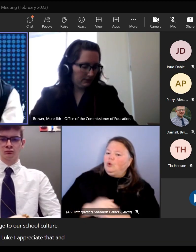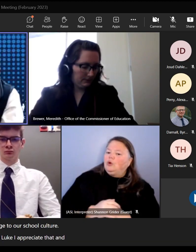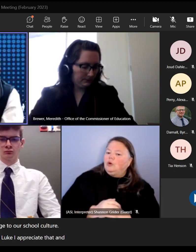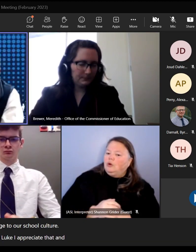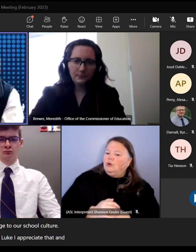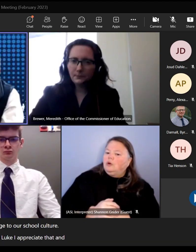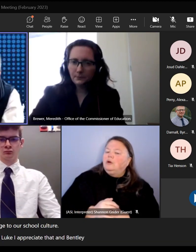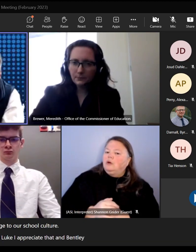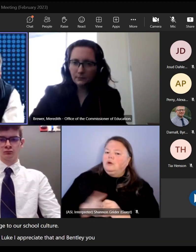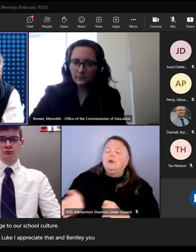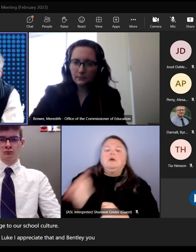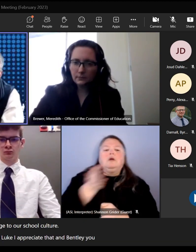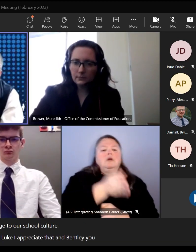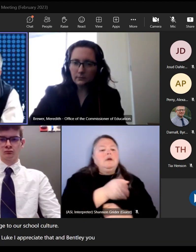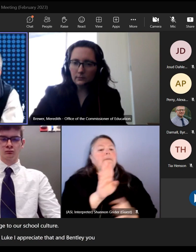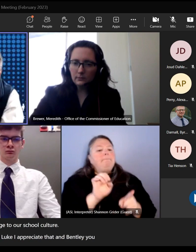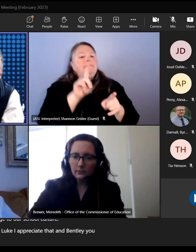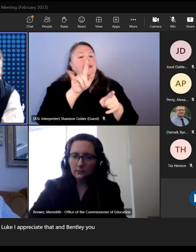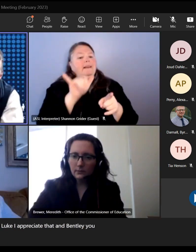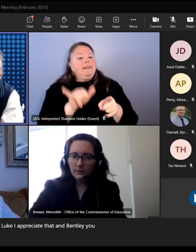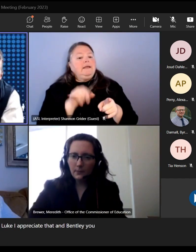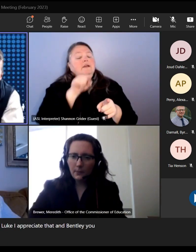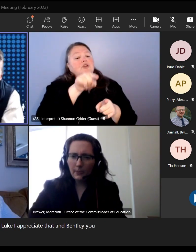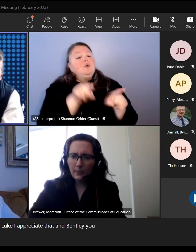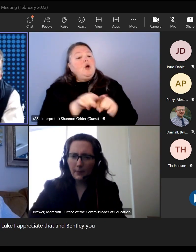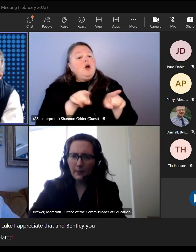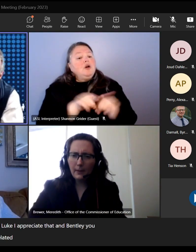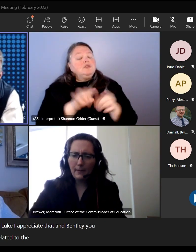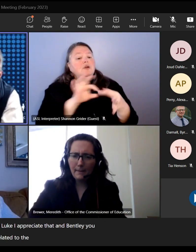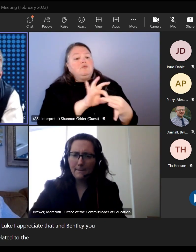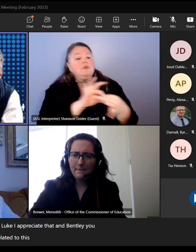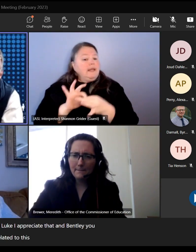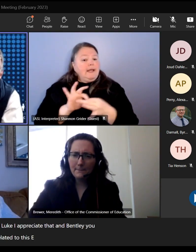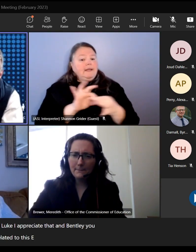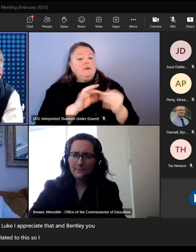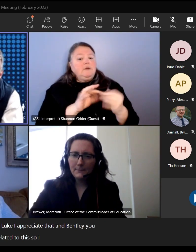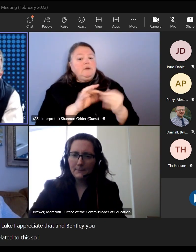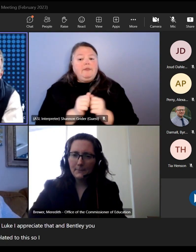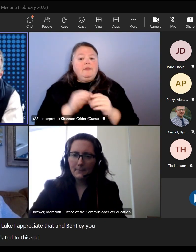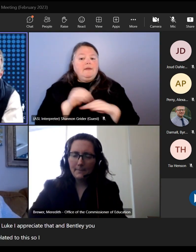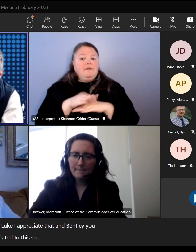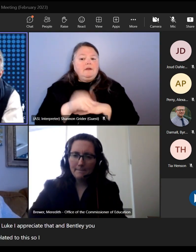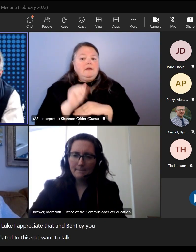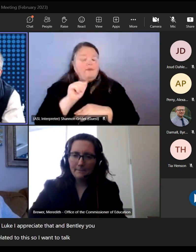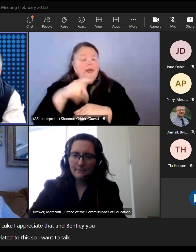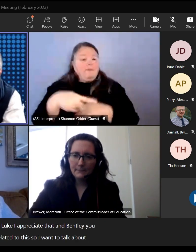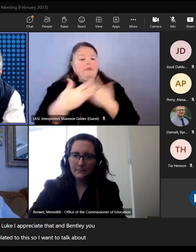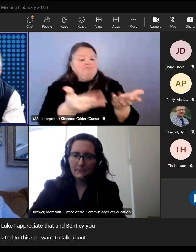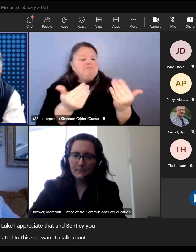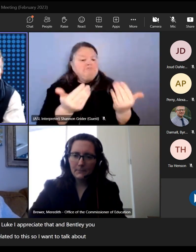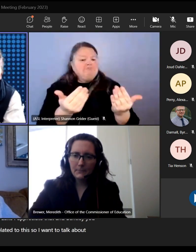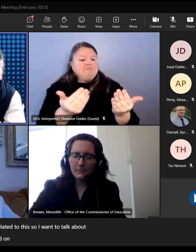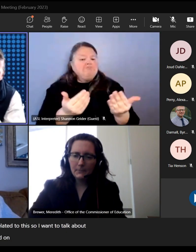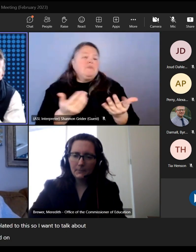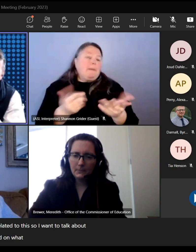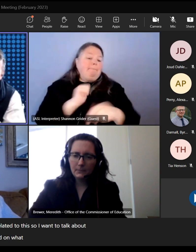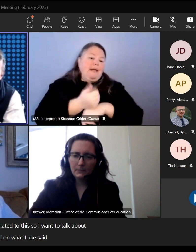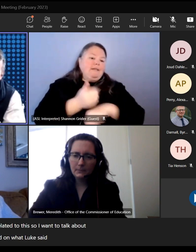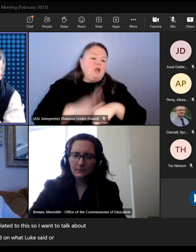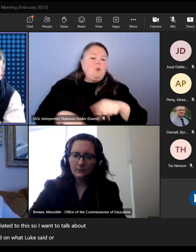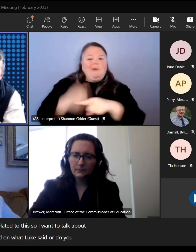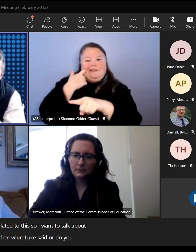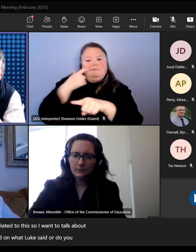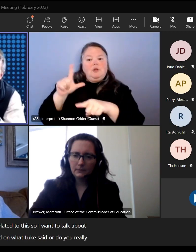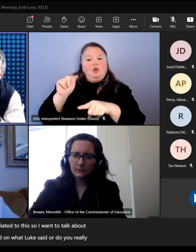uh bentley you also had uh something related to this um so i you want to talk about that if you know based on what luke